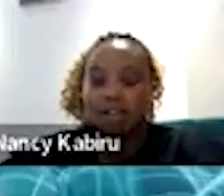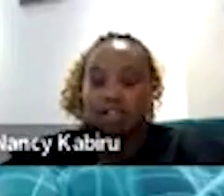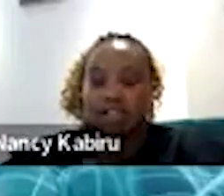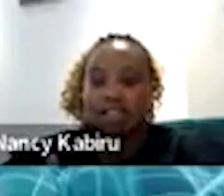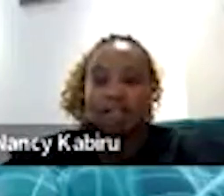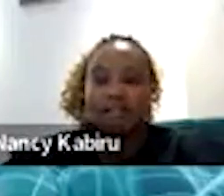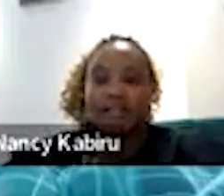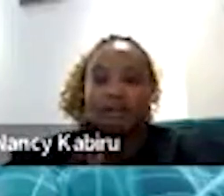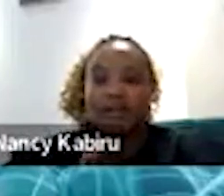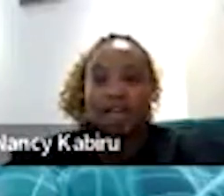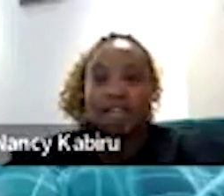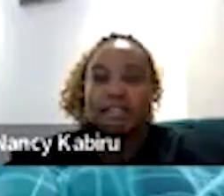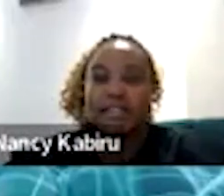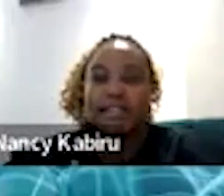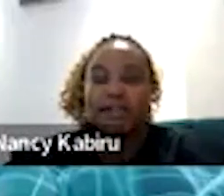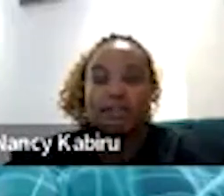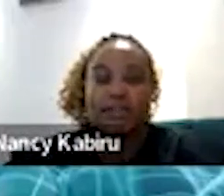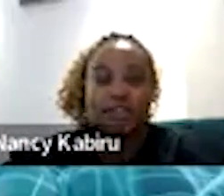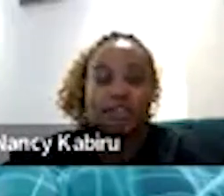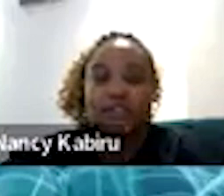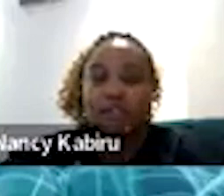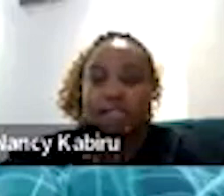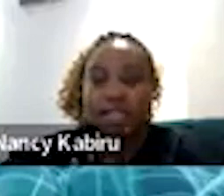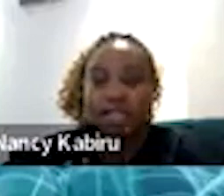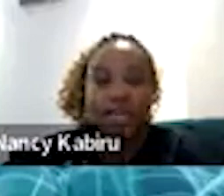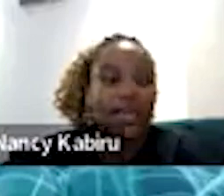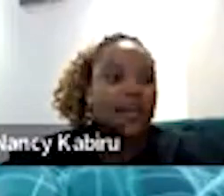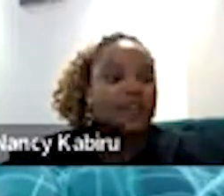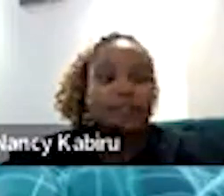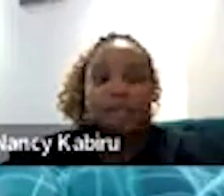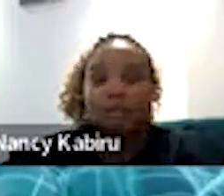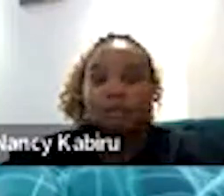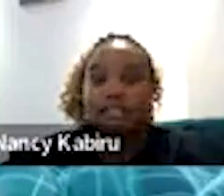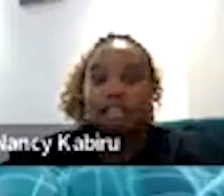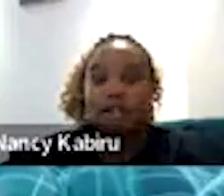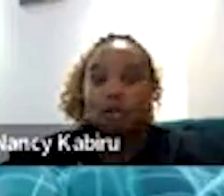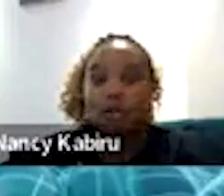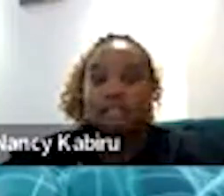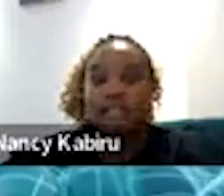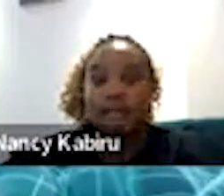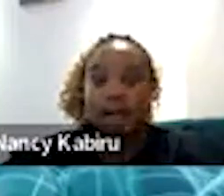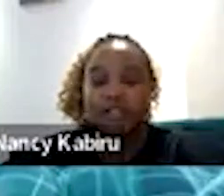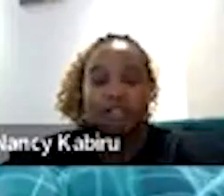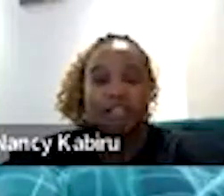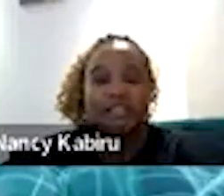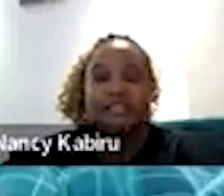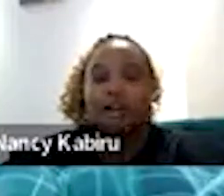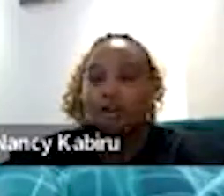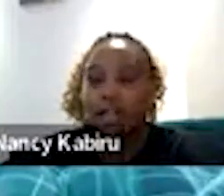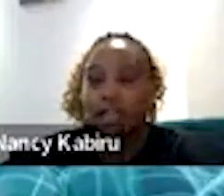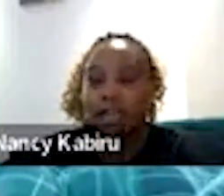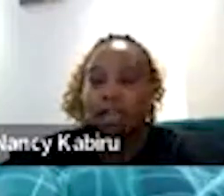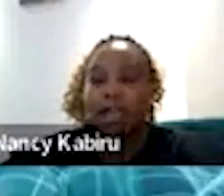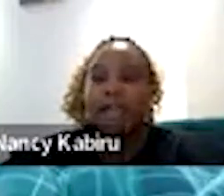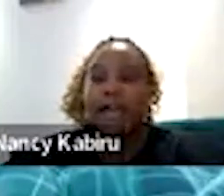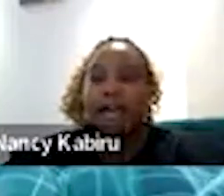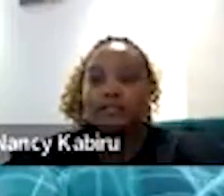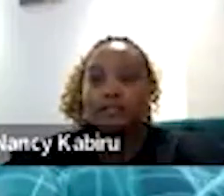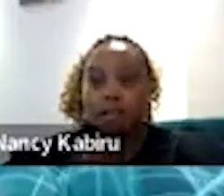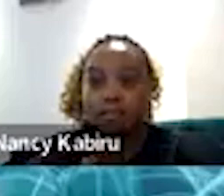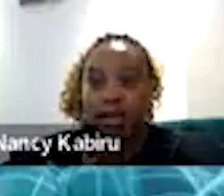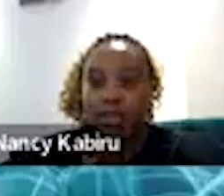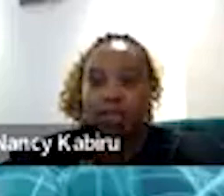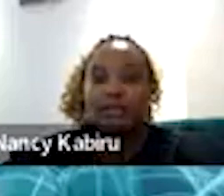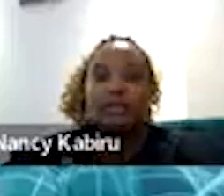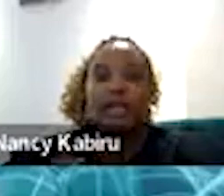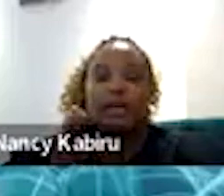am a psychologist. I'm the founder, Hisia Psychology Consultant. And for me, what I do, it is a passion, it is a calling. And I